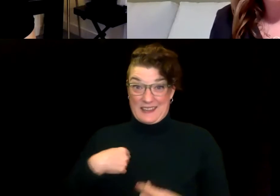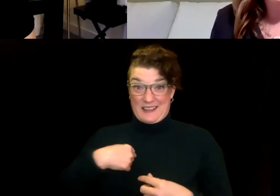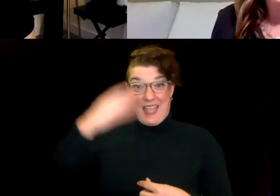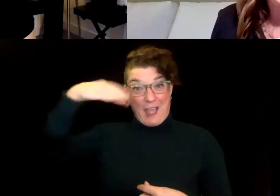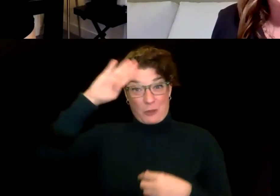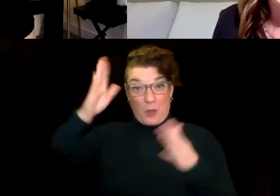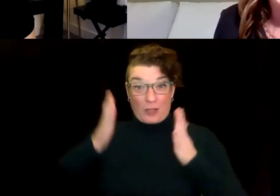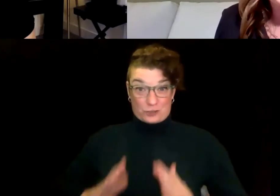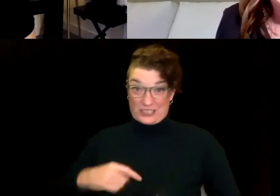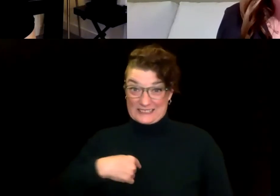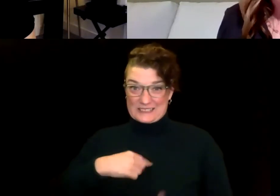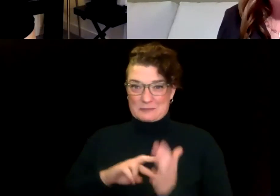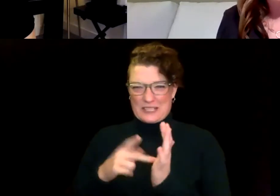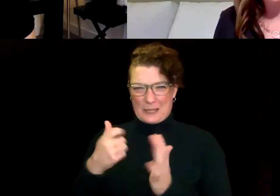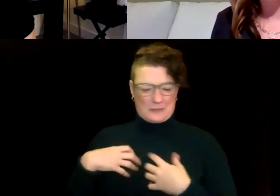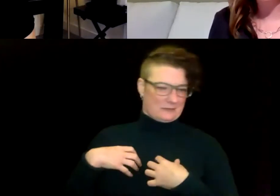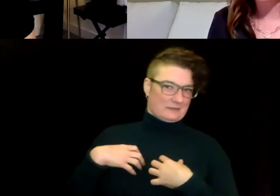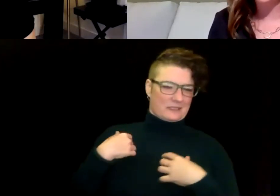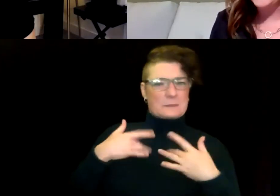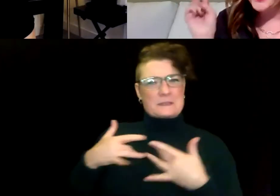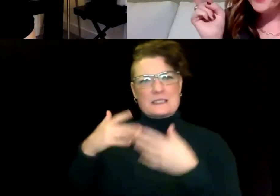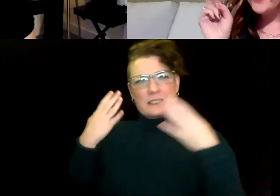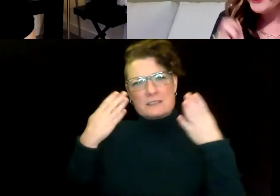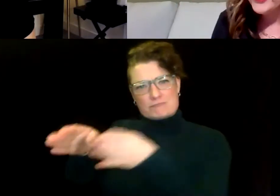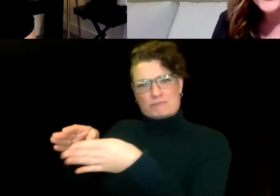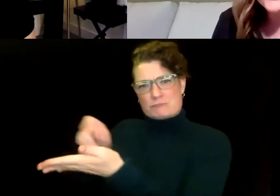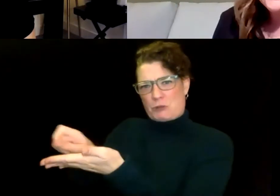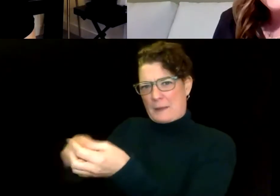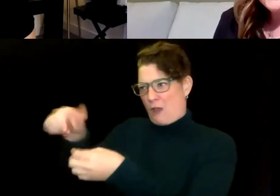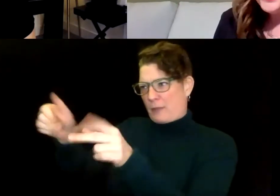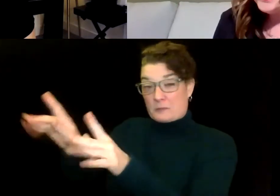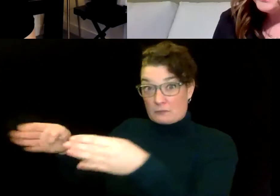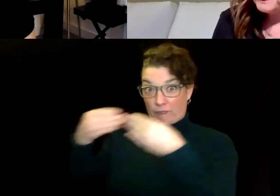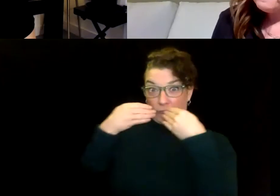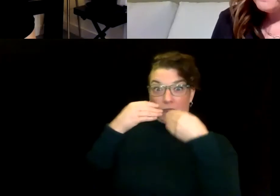a little bit weird and different because, right, I was used to writing about others.